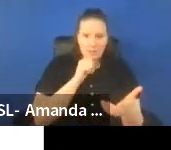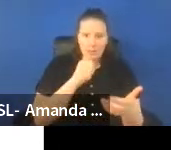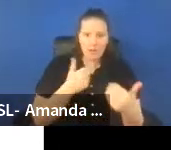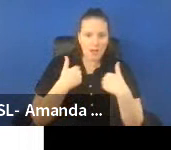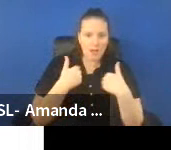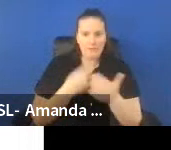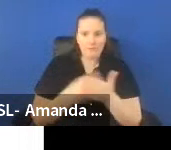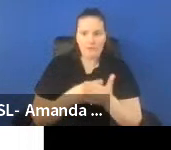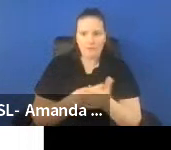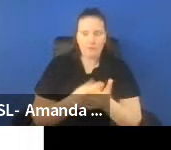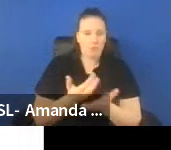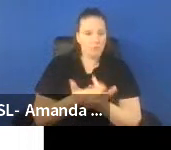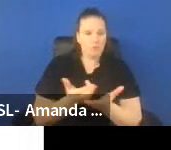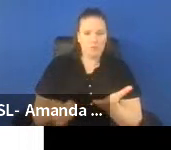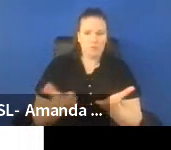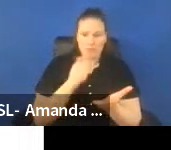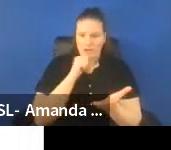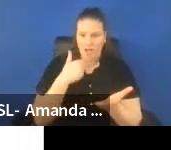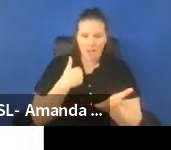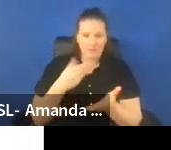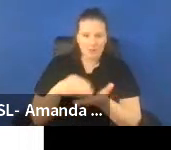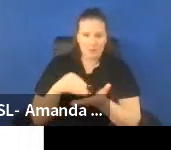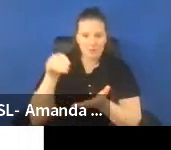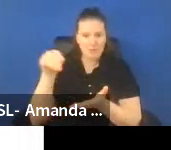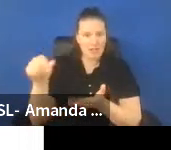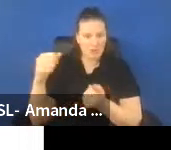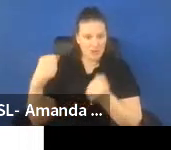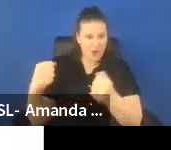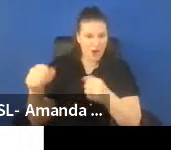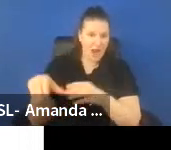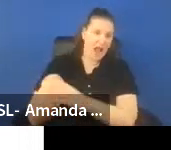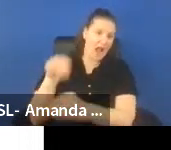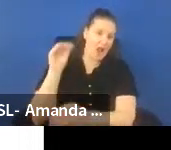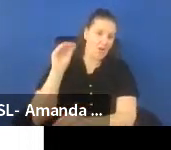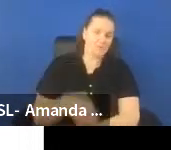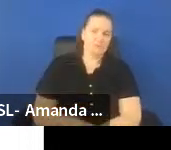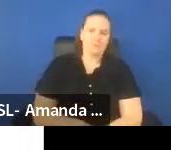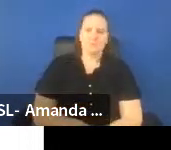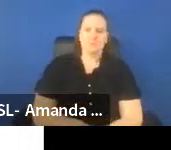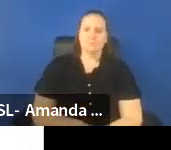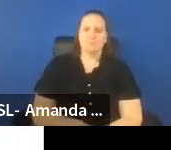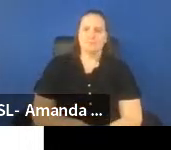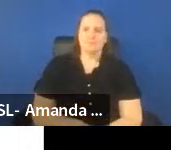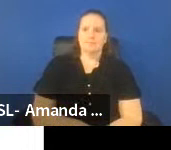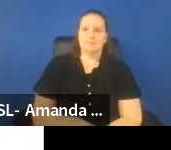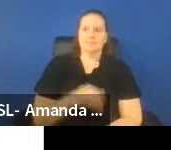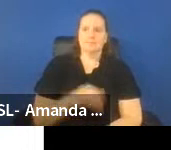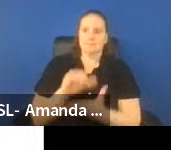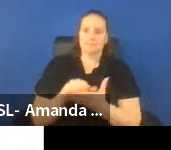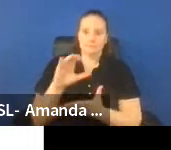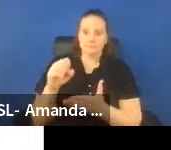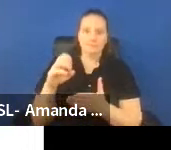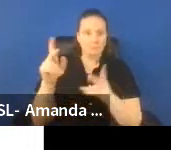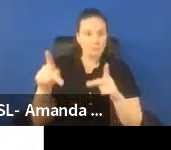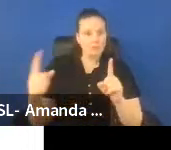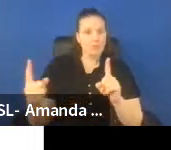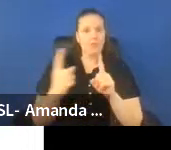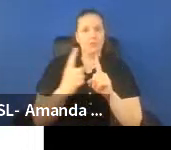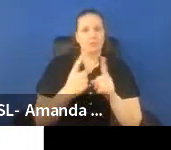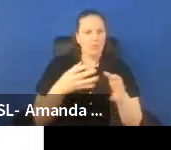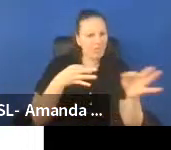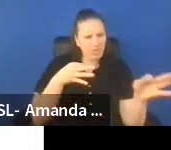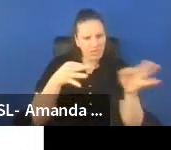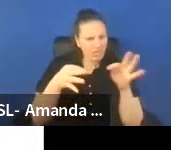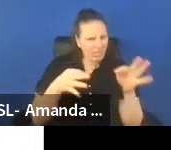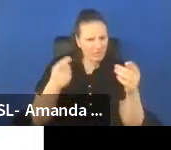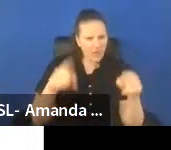the money or the resources to pay to get their car out. So in a case like this, when that person comes to us and tells us what's